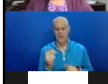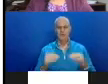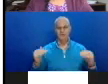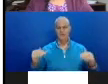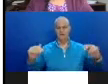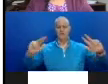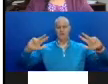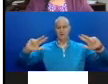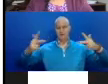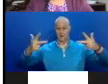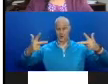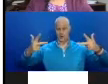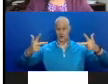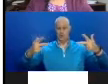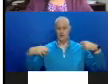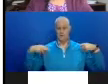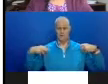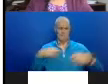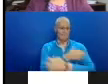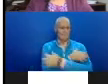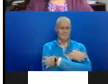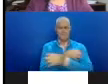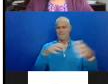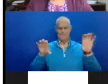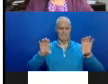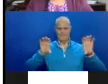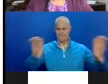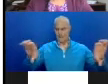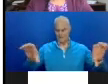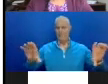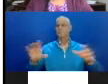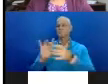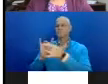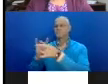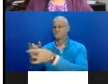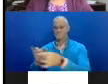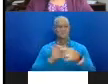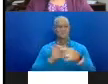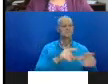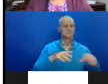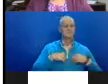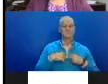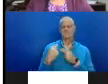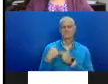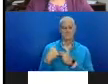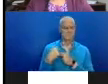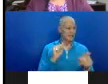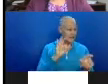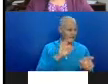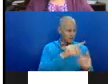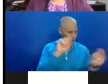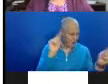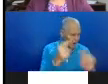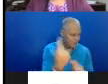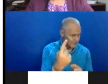is trying to empower both parties just to be in relationships in a way where they can take responsibility when they harm others, and also when they've